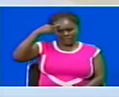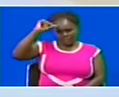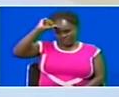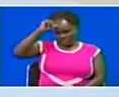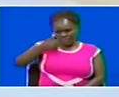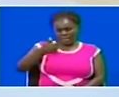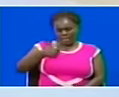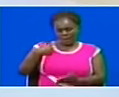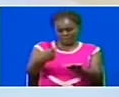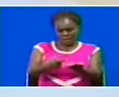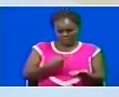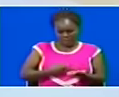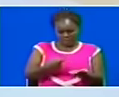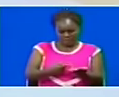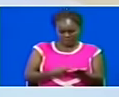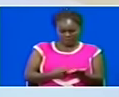discussing the issue of election.